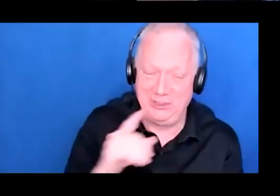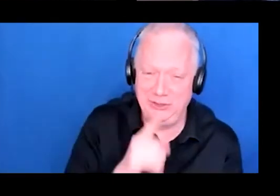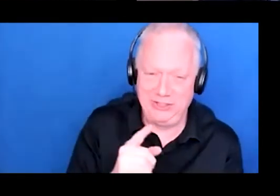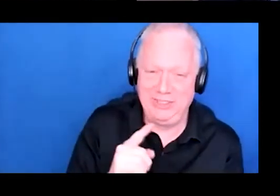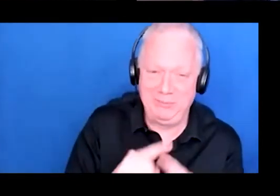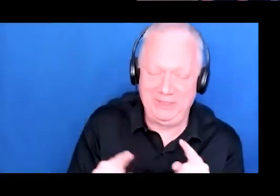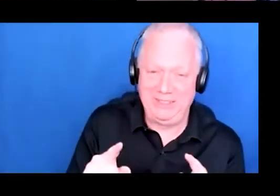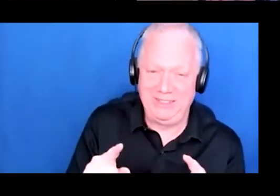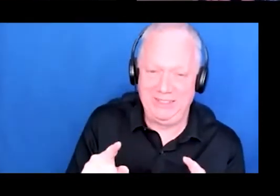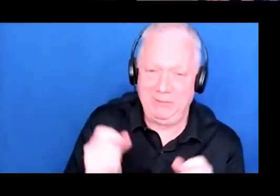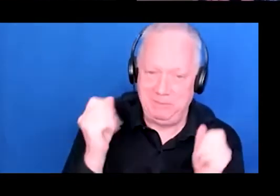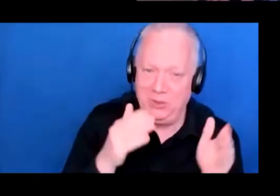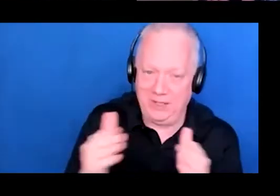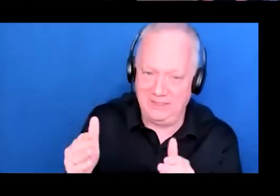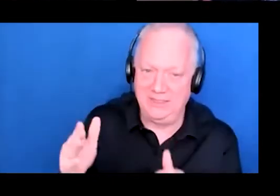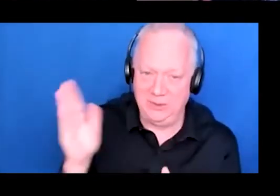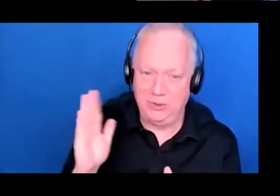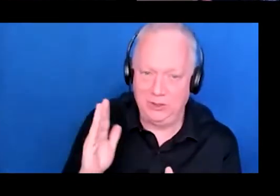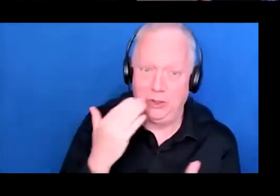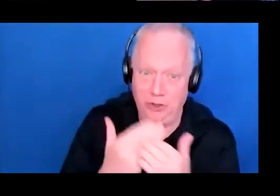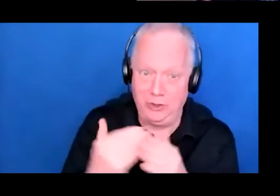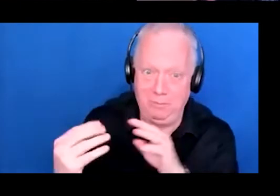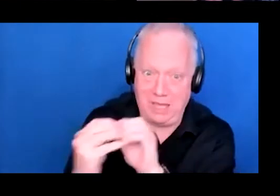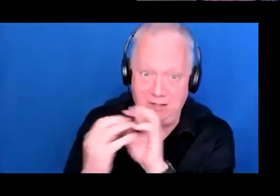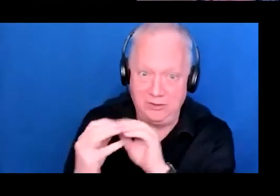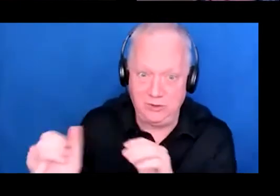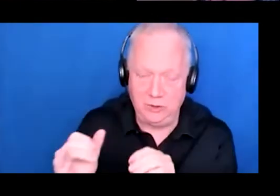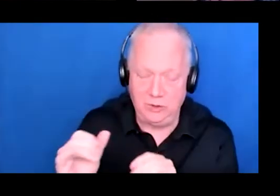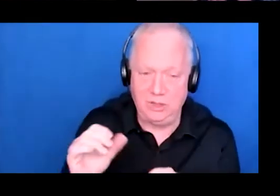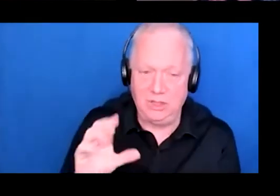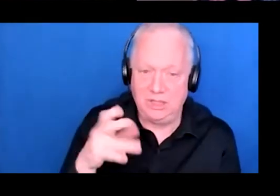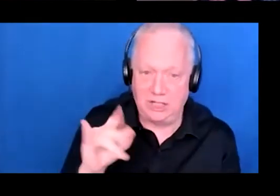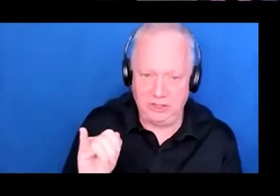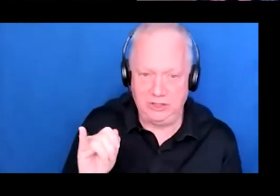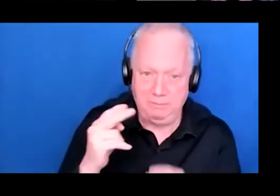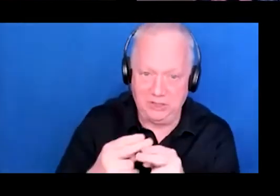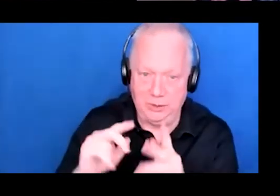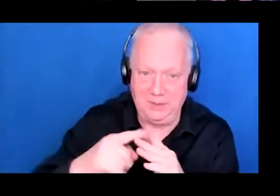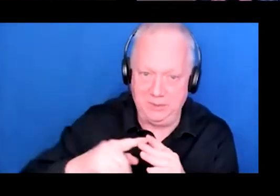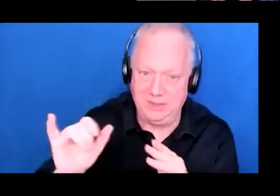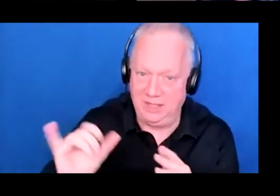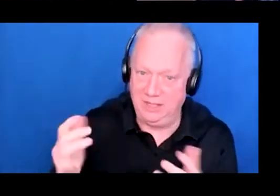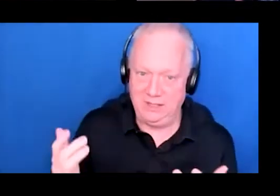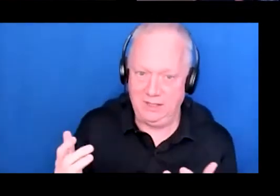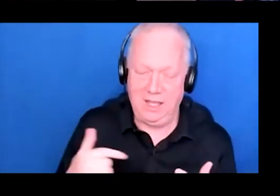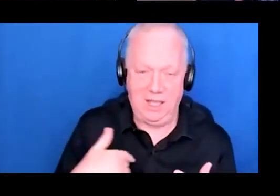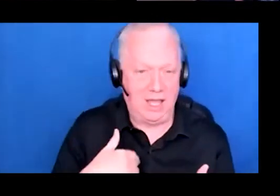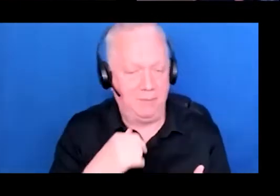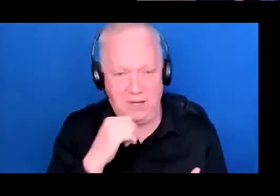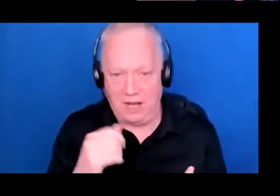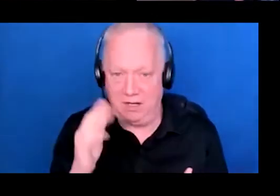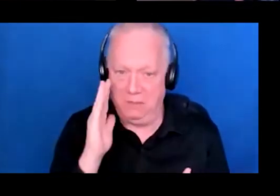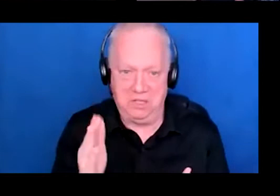But in many ways, they were good battles too. I mean, Sachi mentioned like in the beginning, though, was like, I'm not going